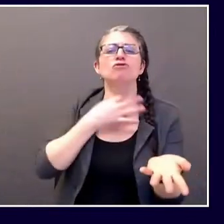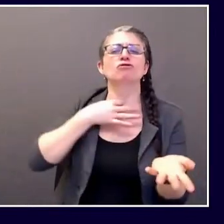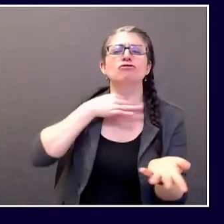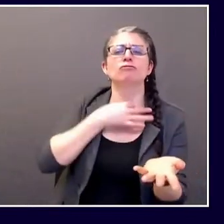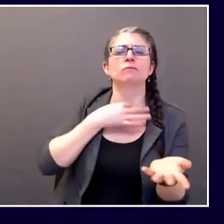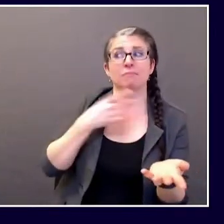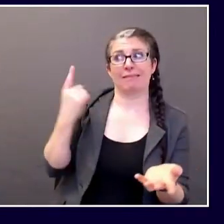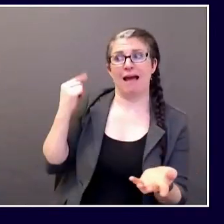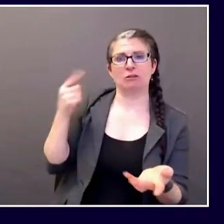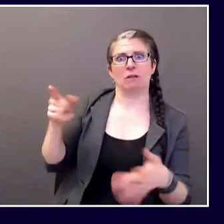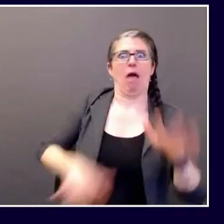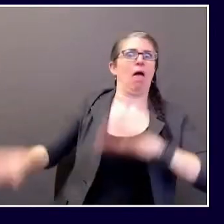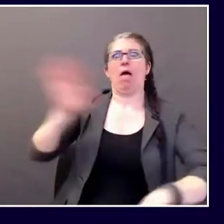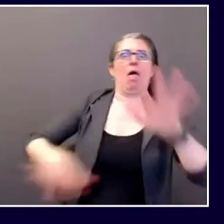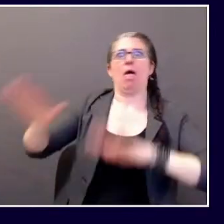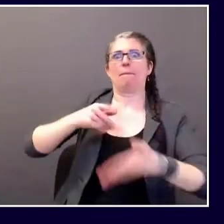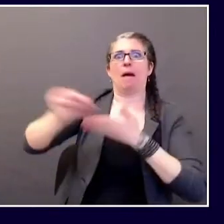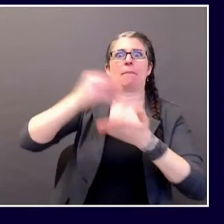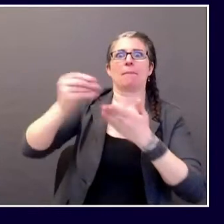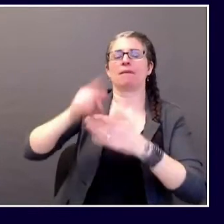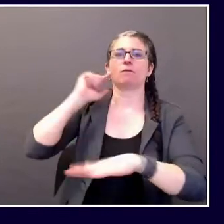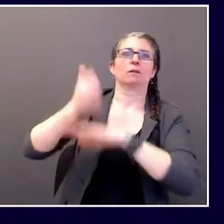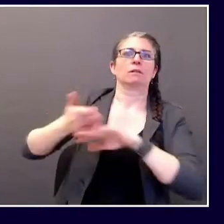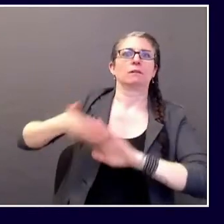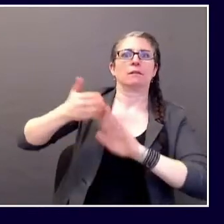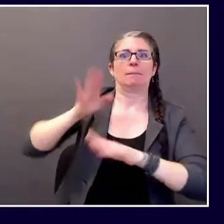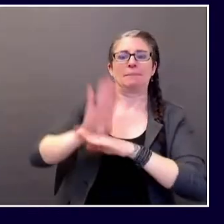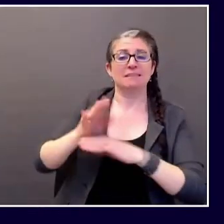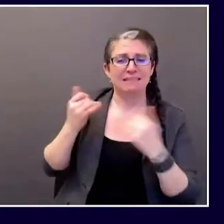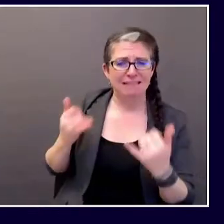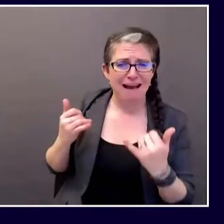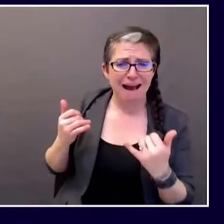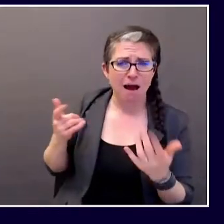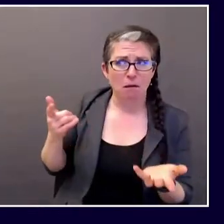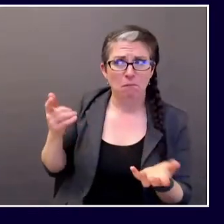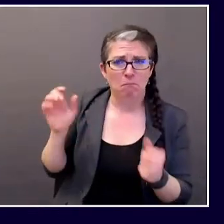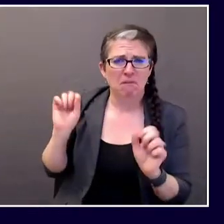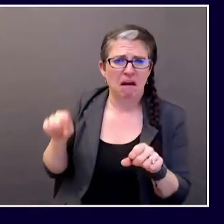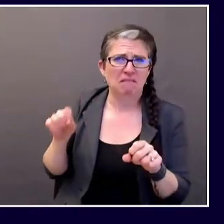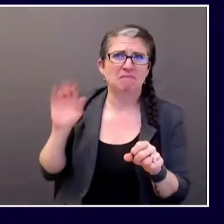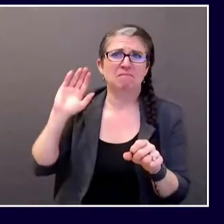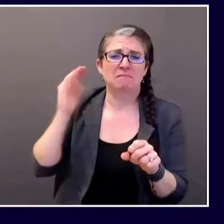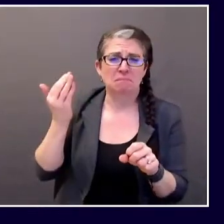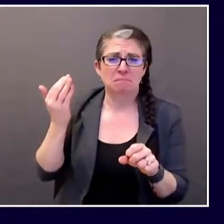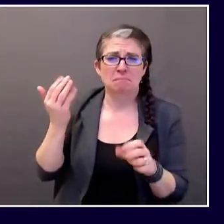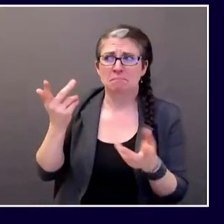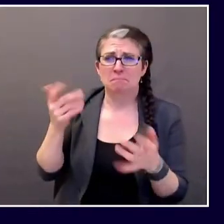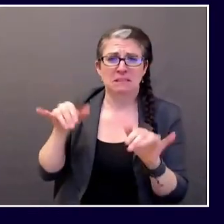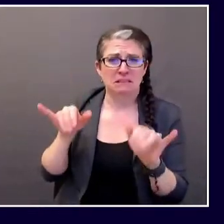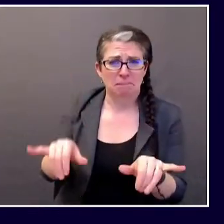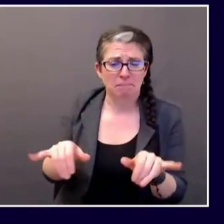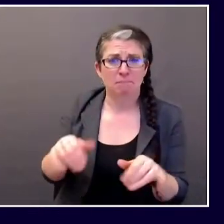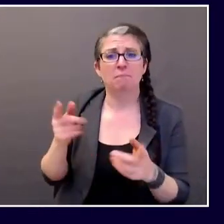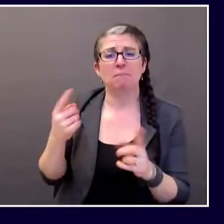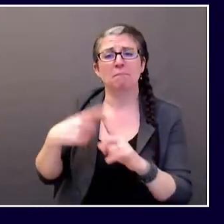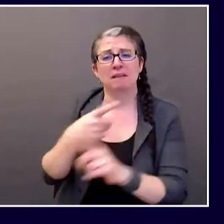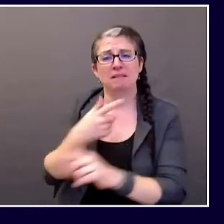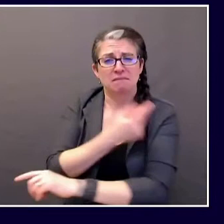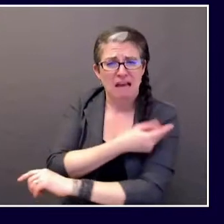the population could have had the vaccine, and we might be, God willing, moving